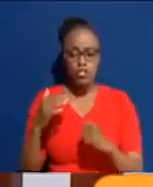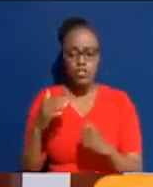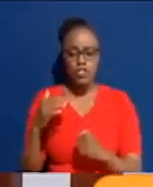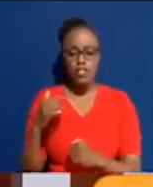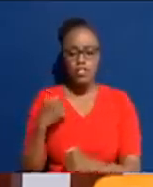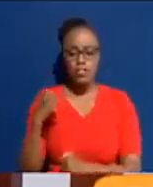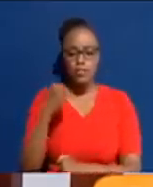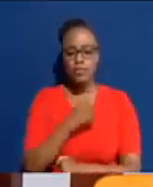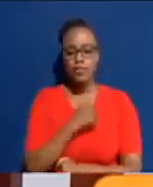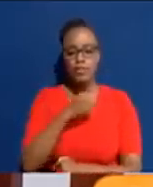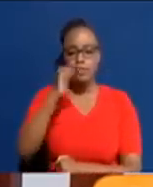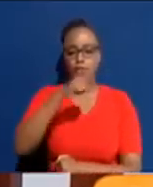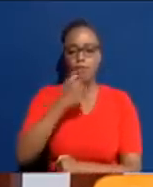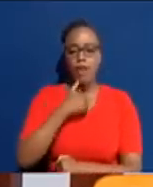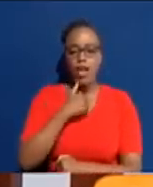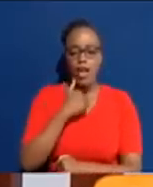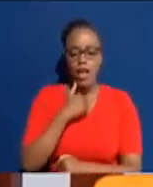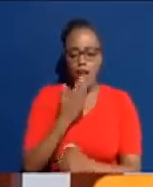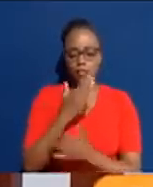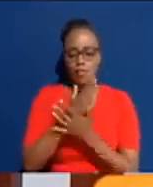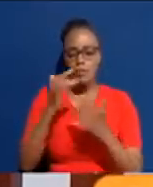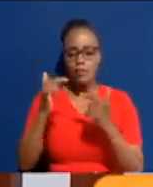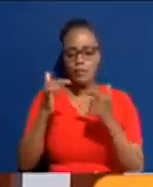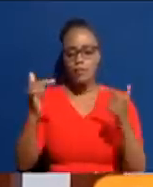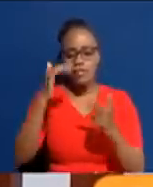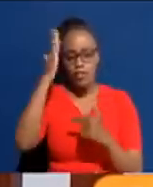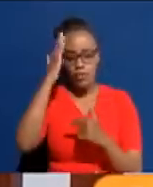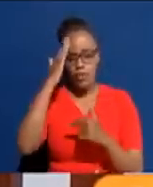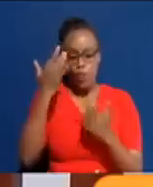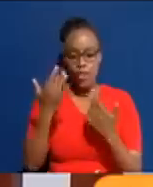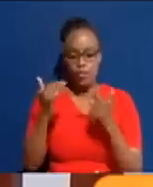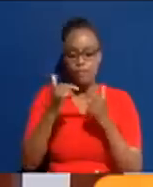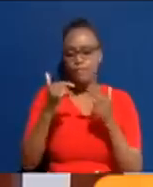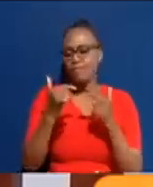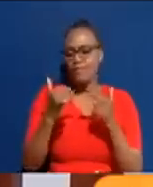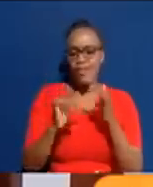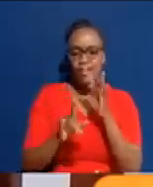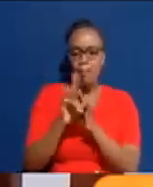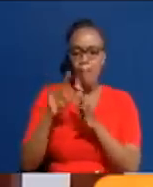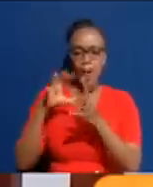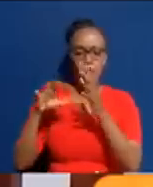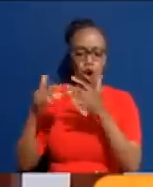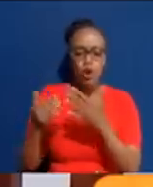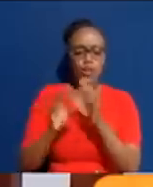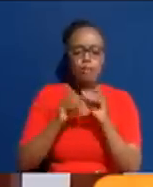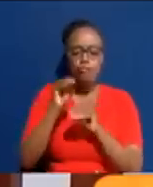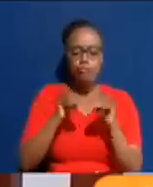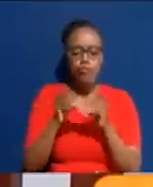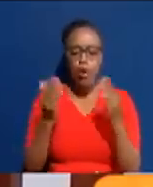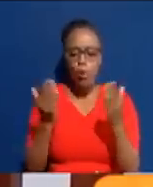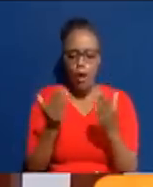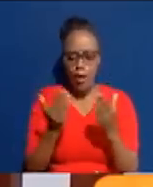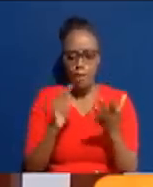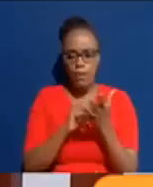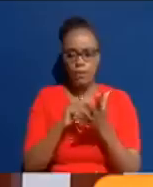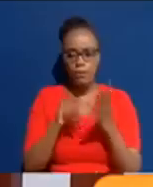Jeff, that there could be a conspiracy here. And you never know where the conspiracy is engineered or developed. Meaning